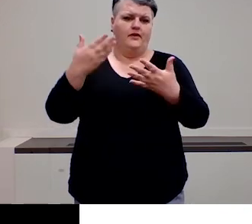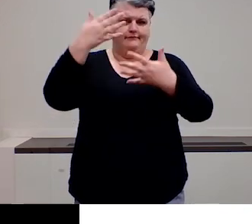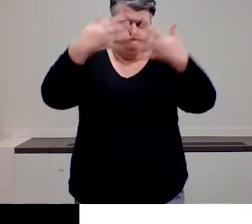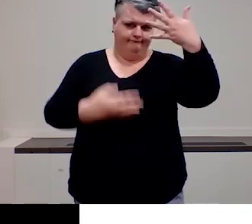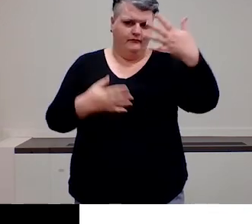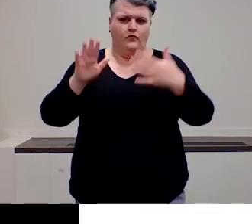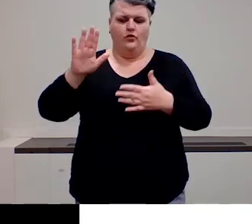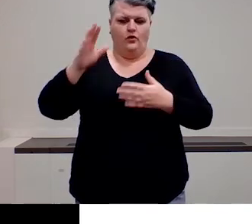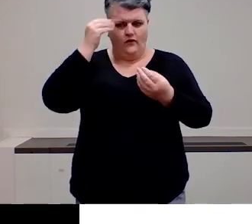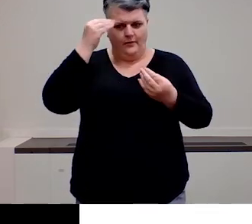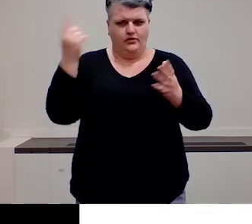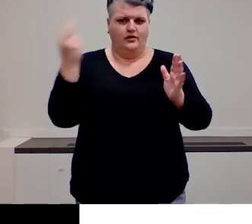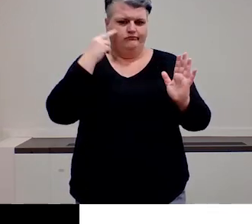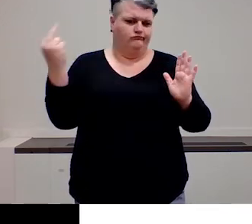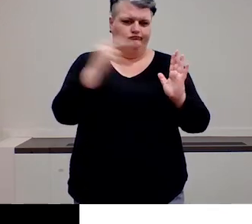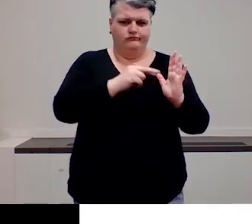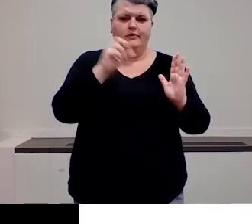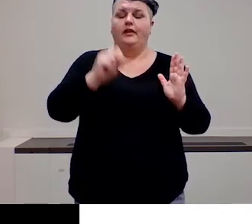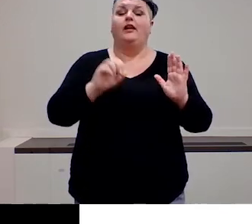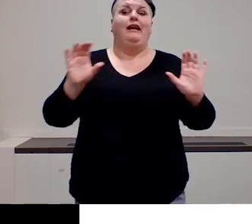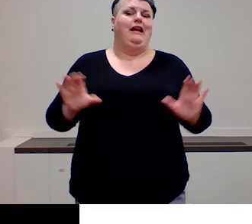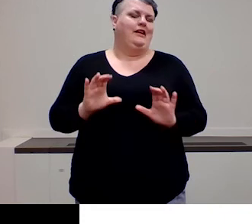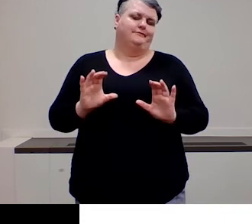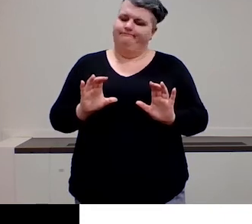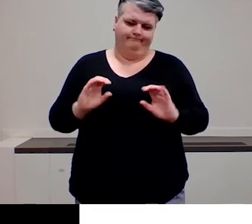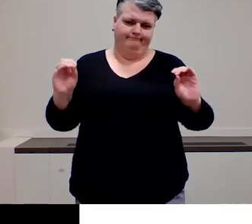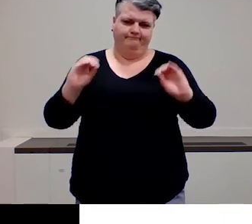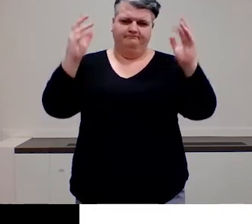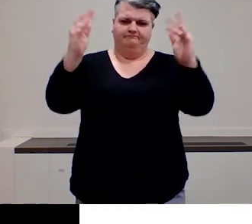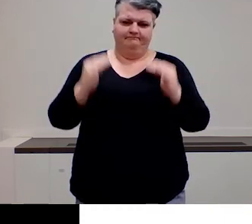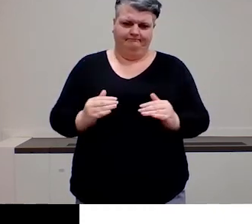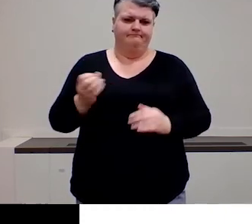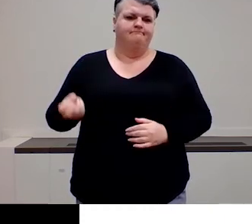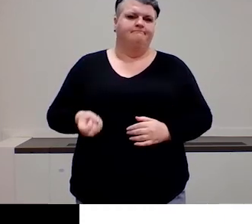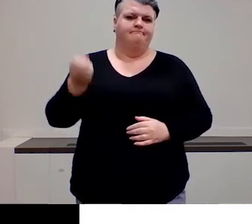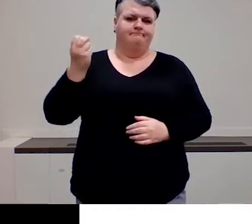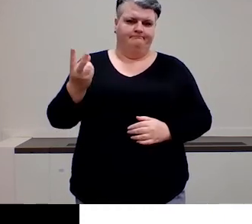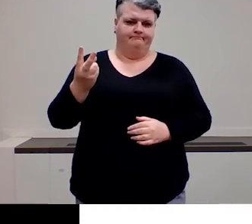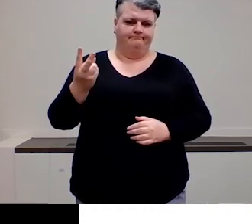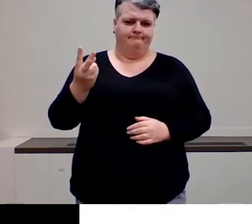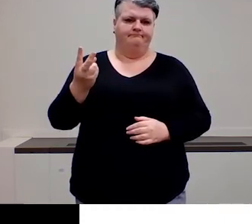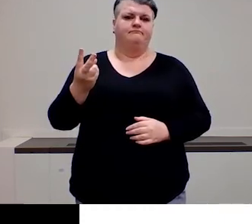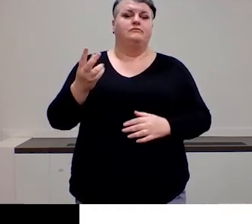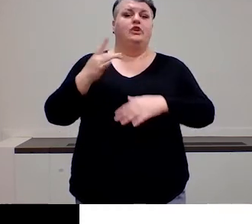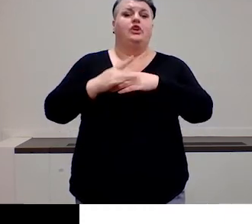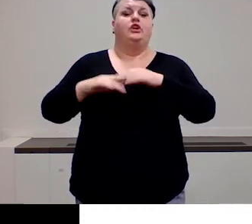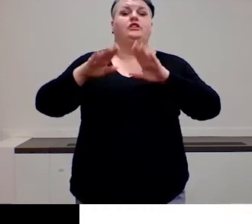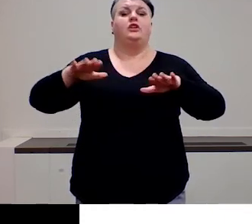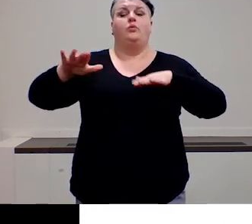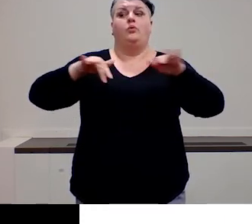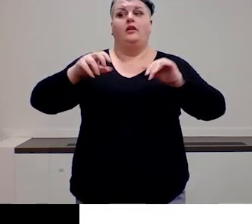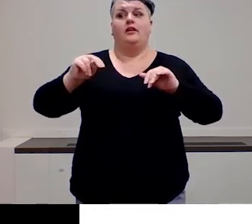information and reference. No action is required, so we can proceed to section 12, which are early childhood